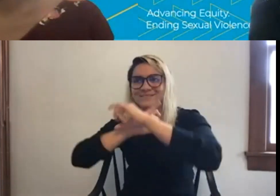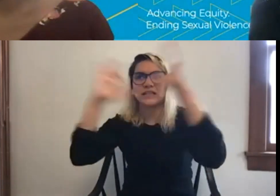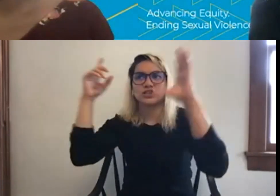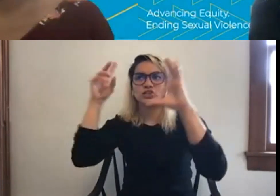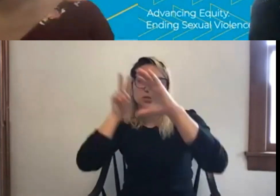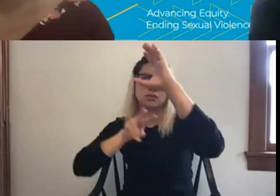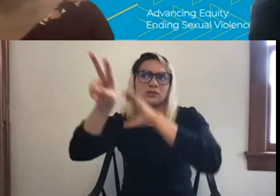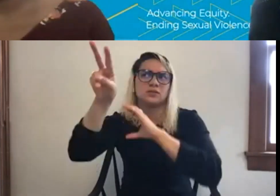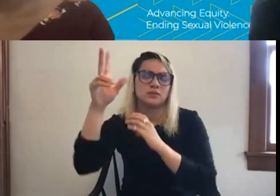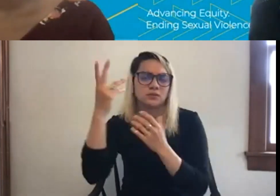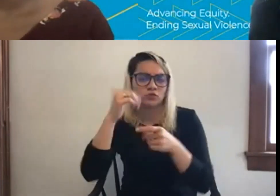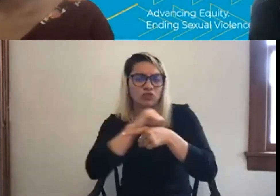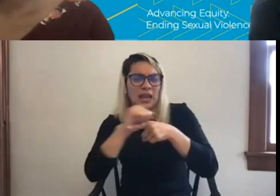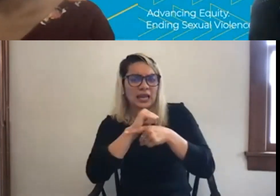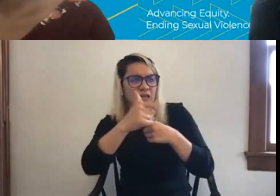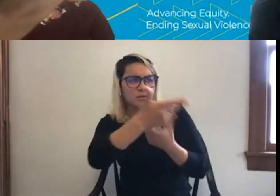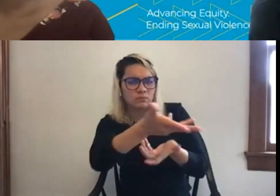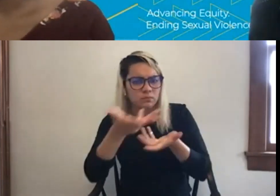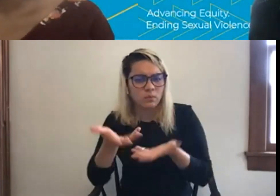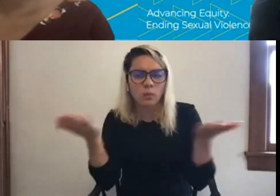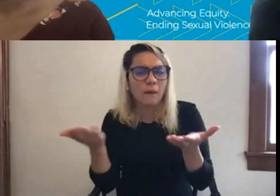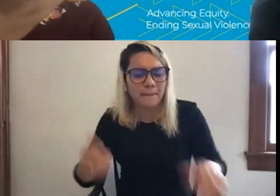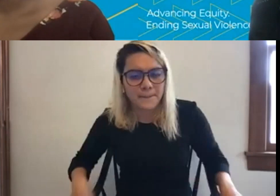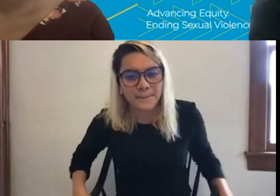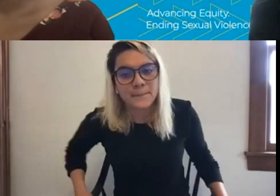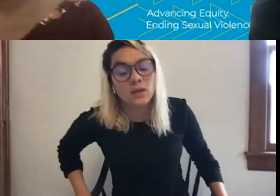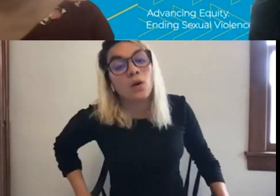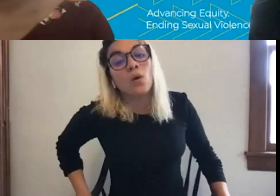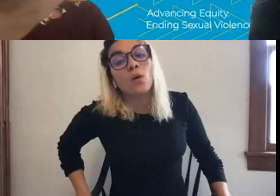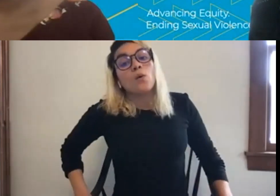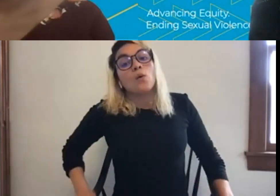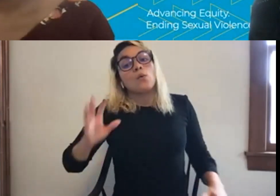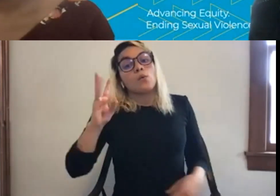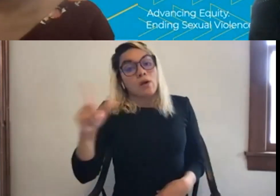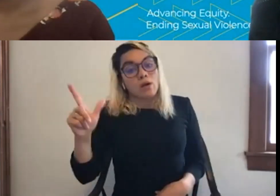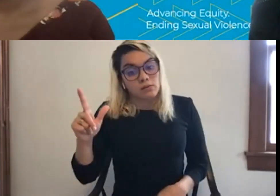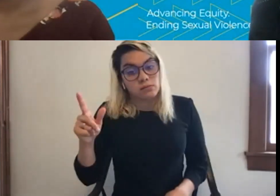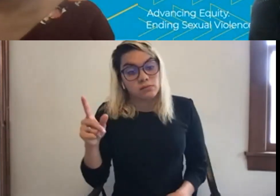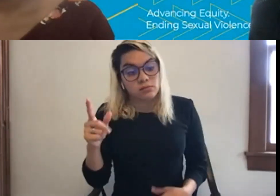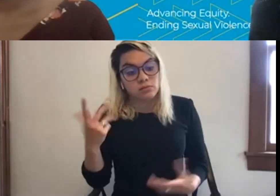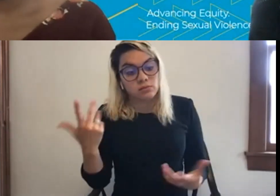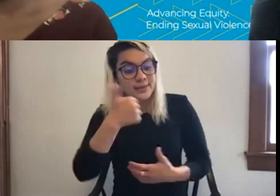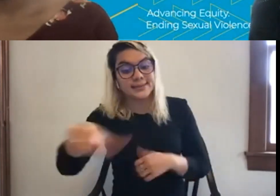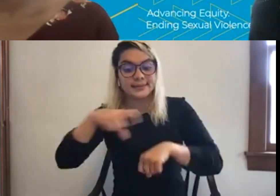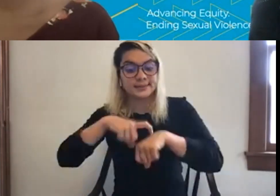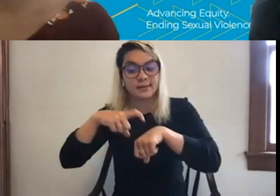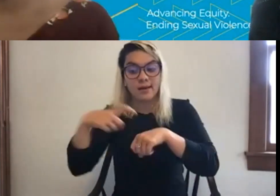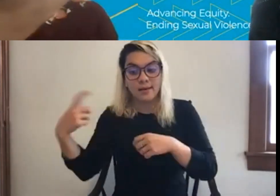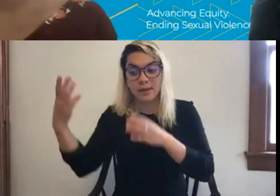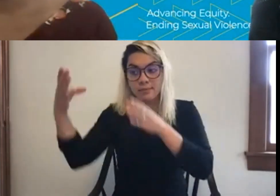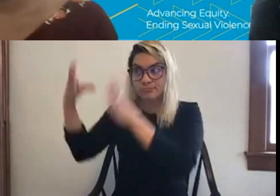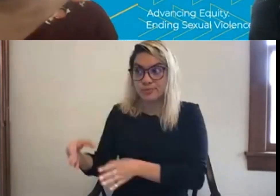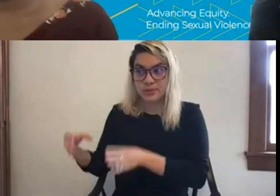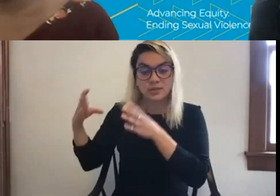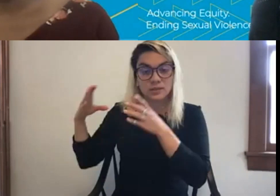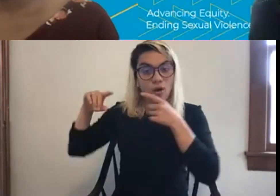we deserve when any of us experience harm is a person or community who will hold